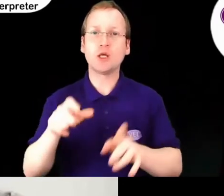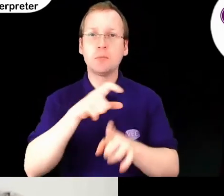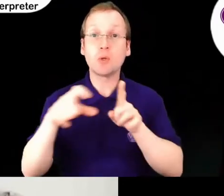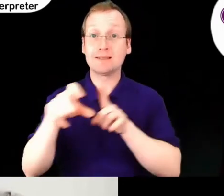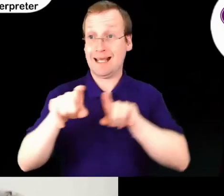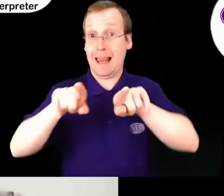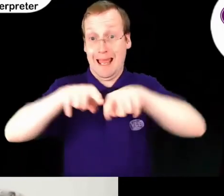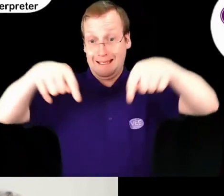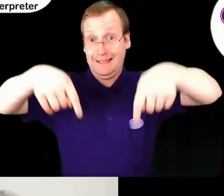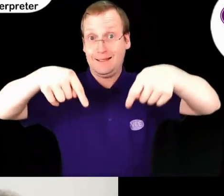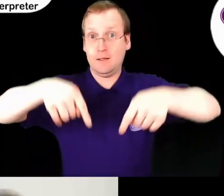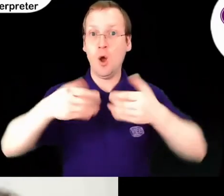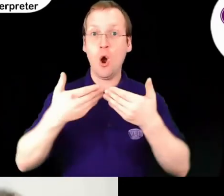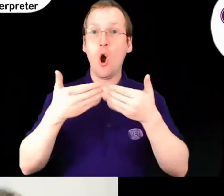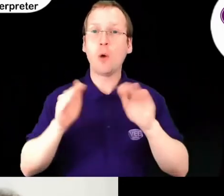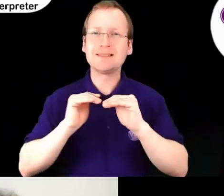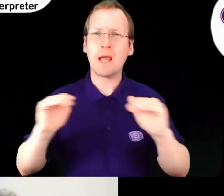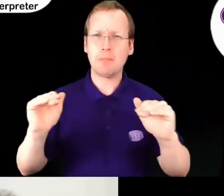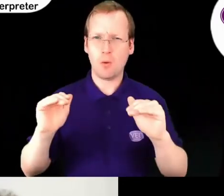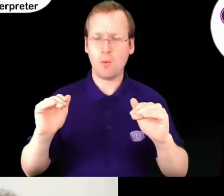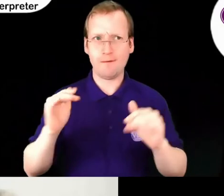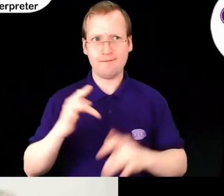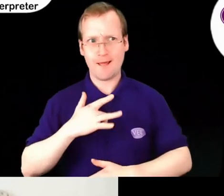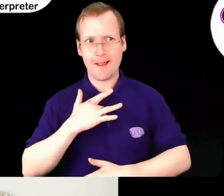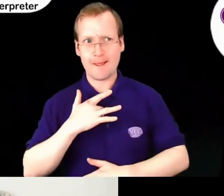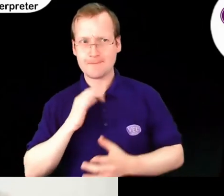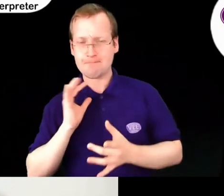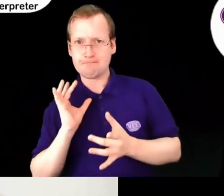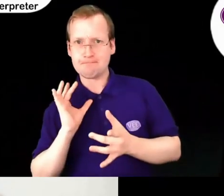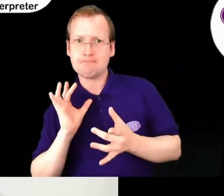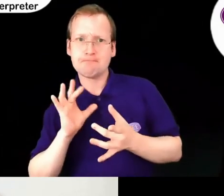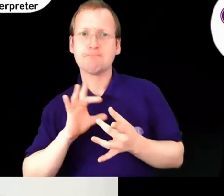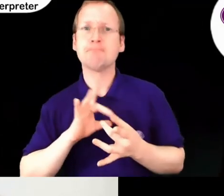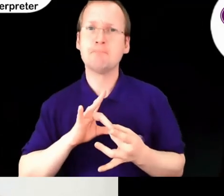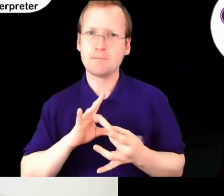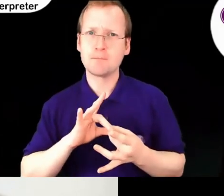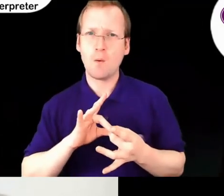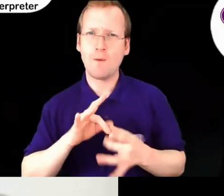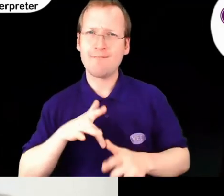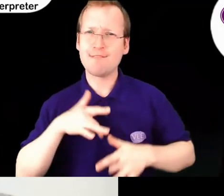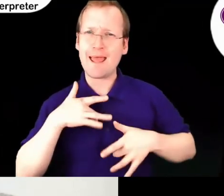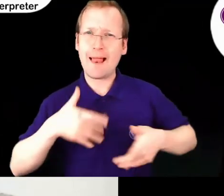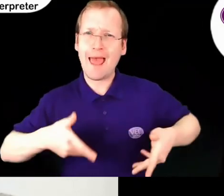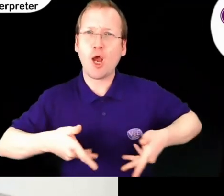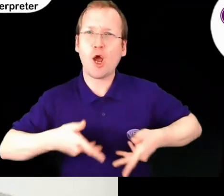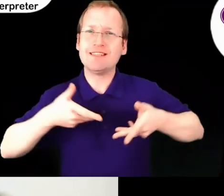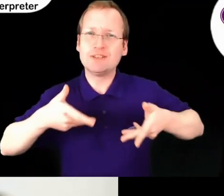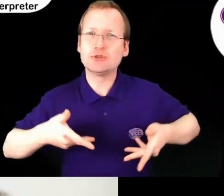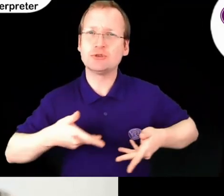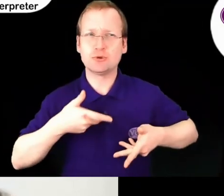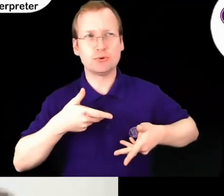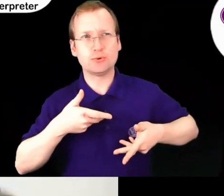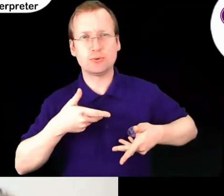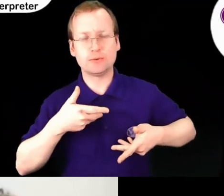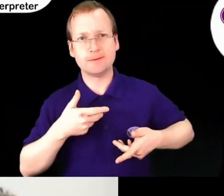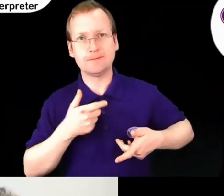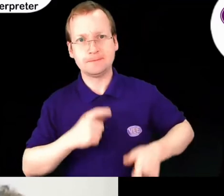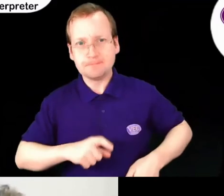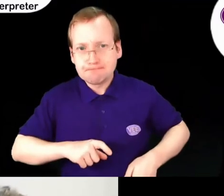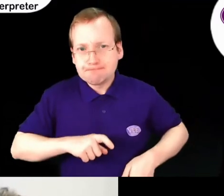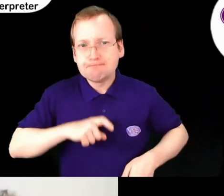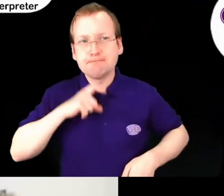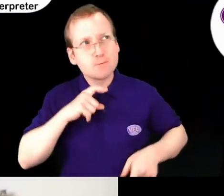Table will find encouragement in each other to begin, if need be, to challenge the assumptions of people who